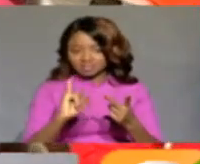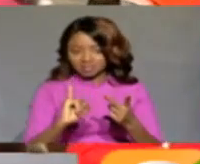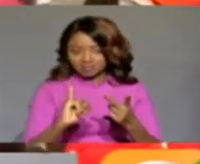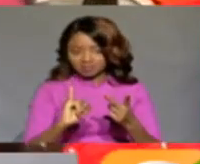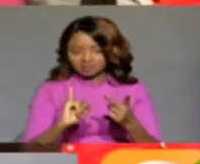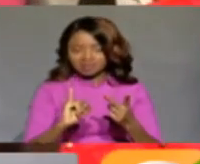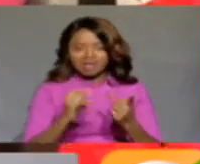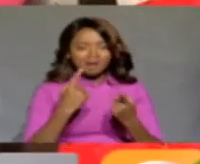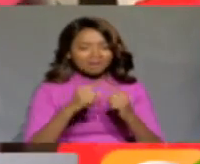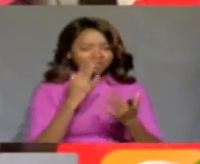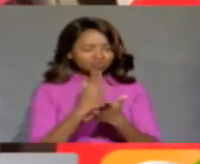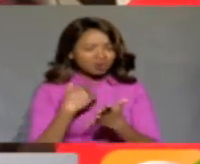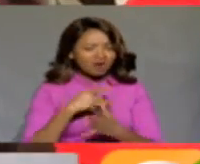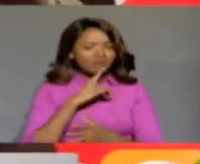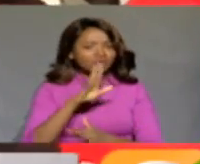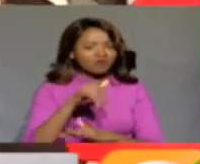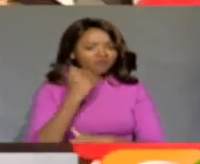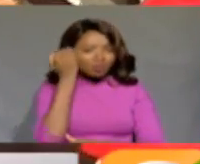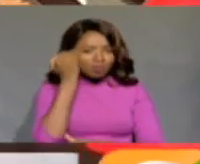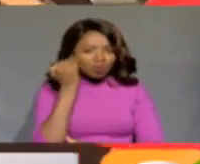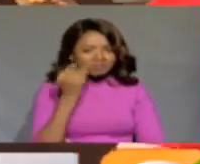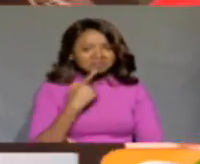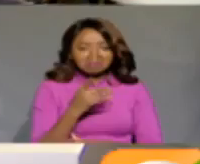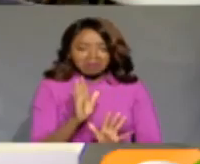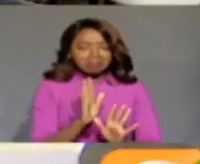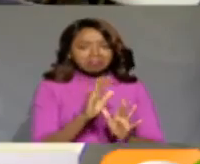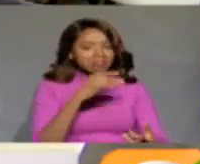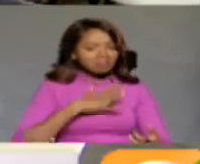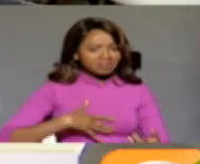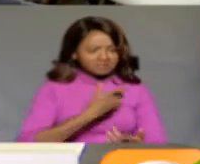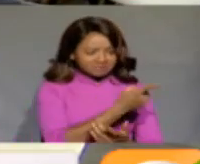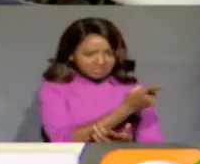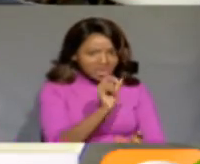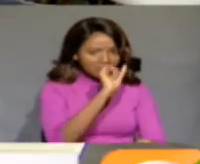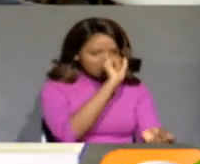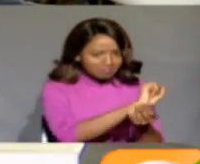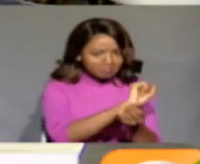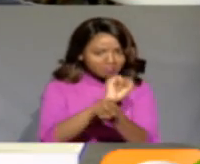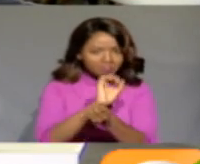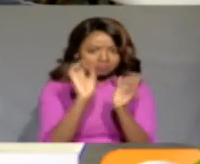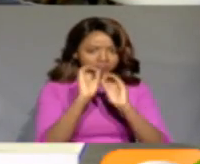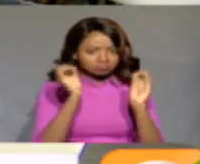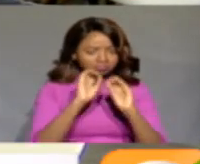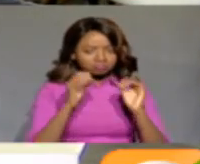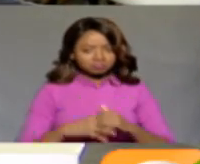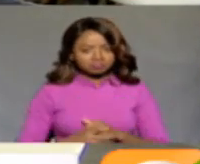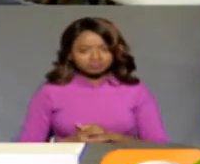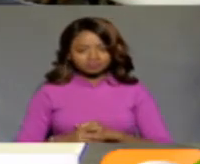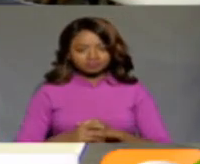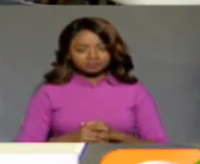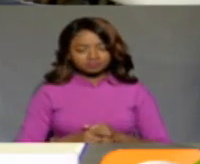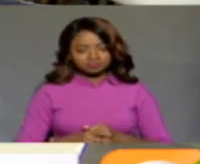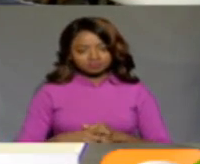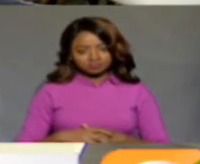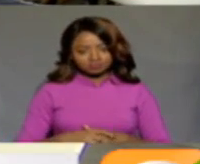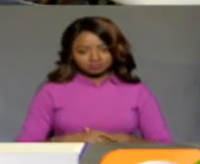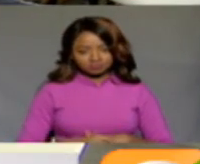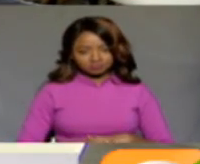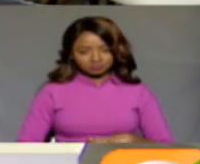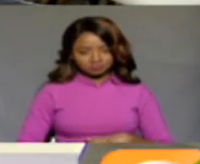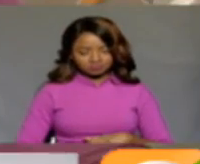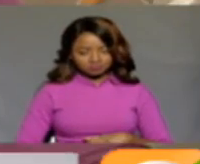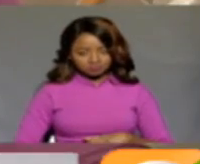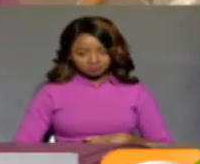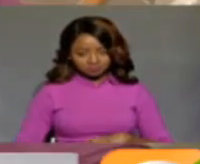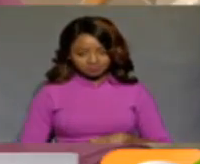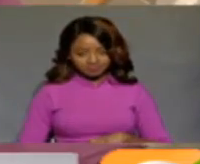agizo linalotoka mahakamani kuwa wasikamatwe. Maxwell. Thank you very much, Mashirima. I am Munyendo Joel